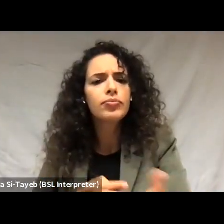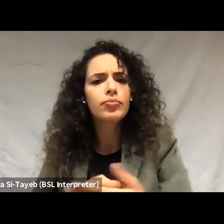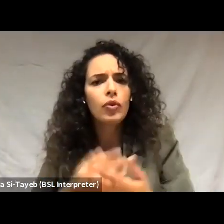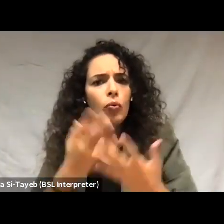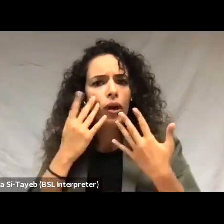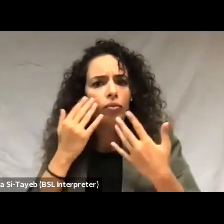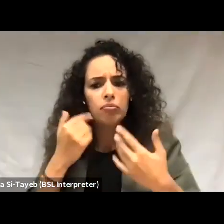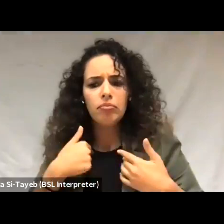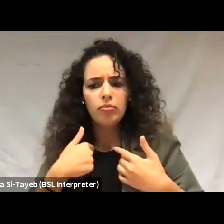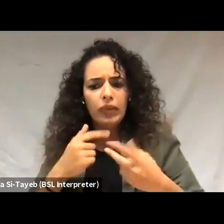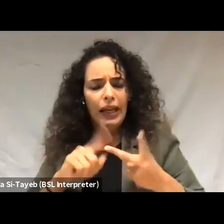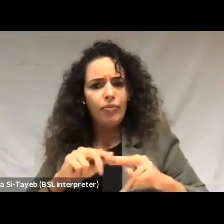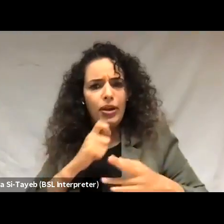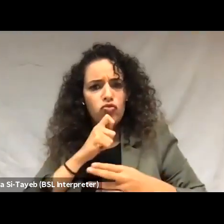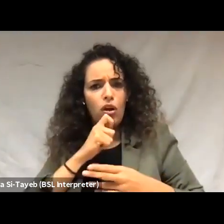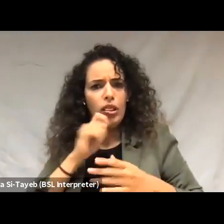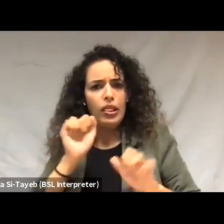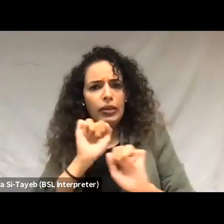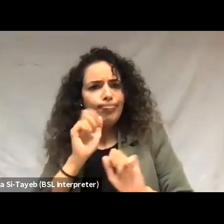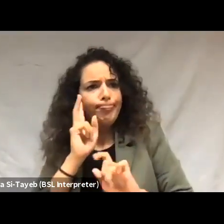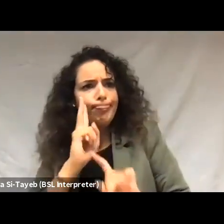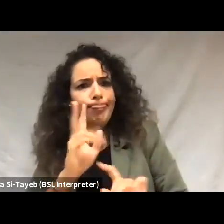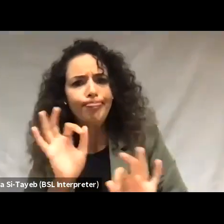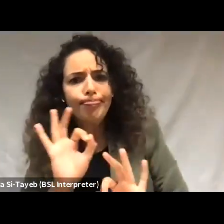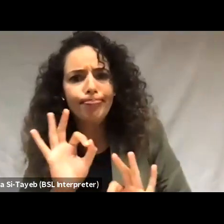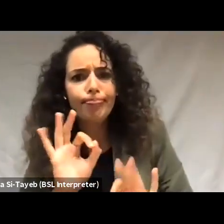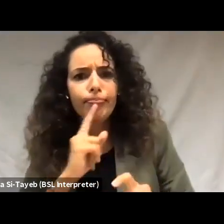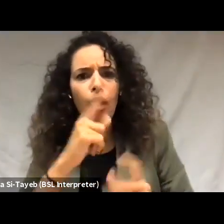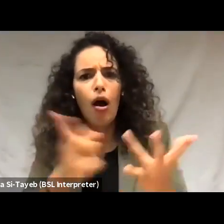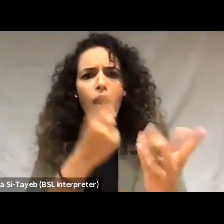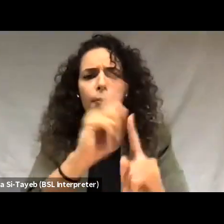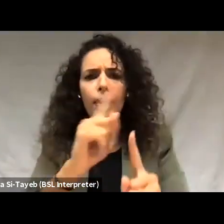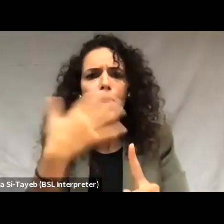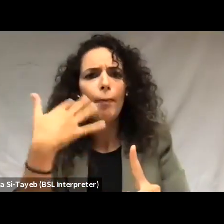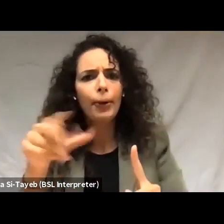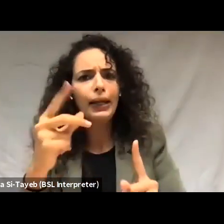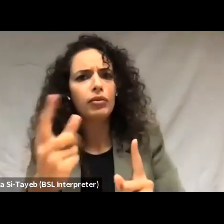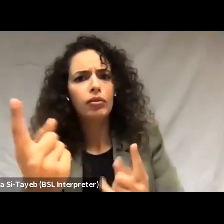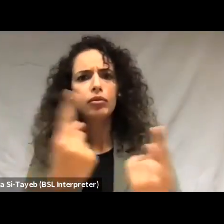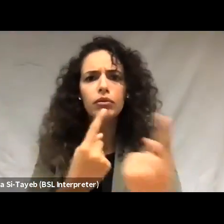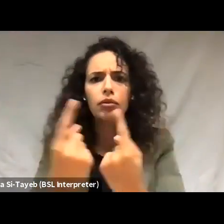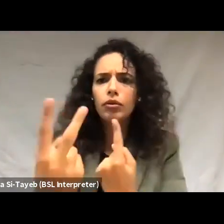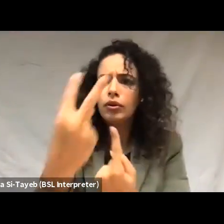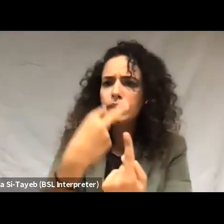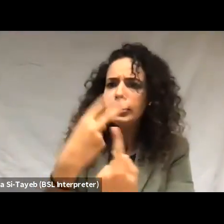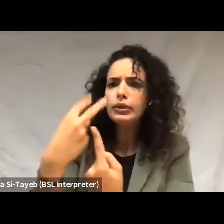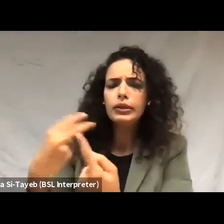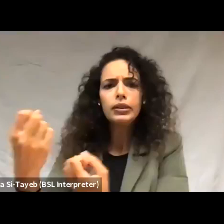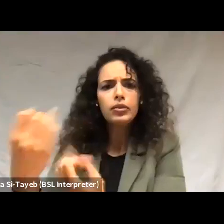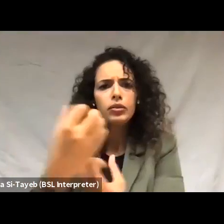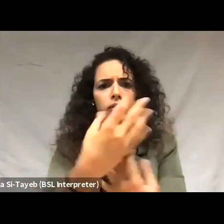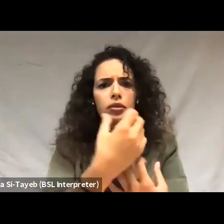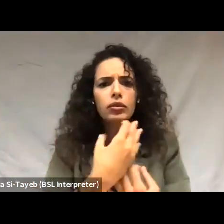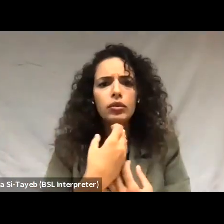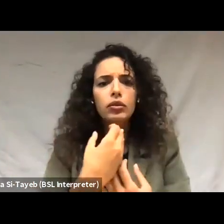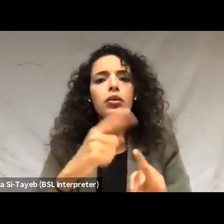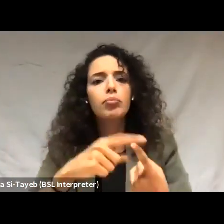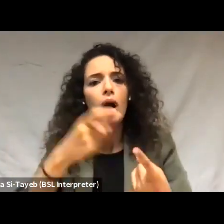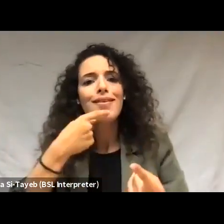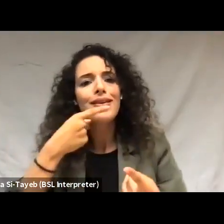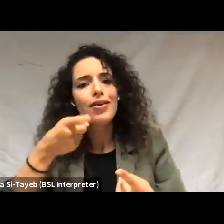something themselves. But he found in the course of his reporting of the years that people were basically regurgitating